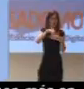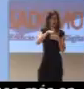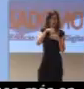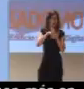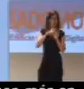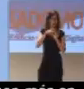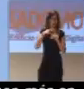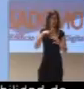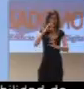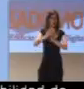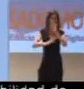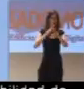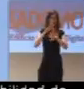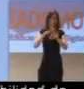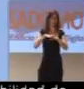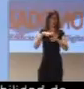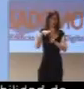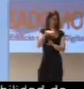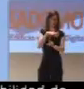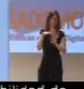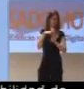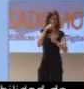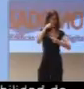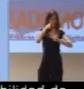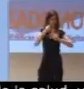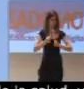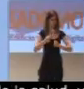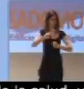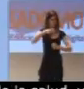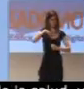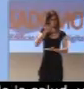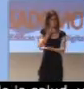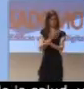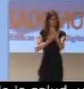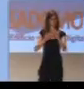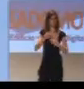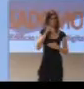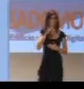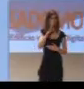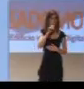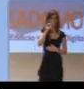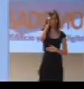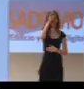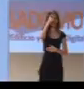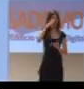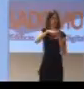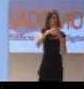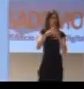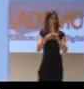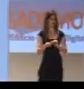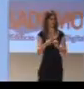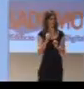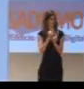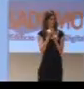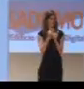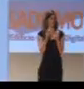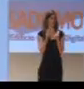of organizations in the health sector, and we have worked in adaptability